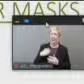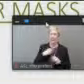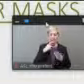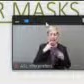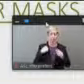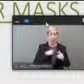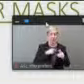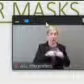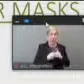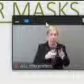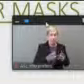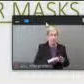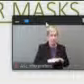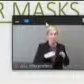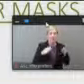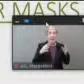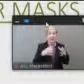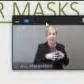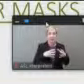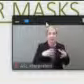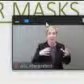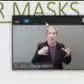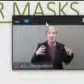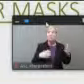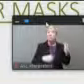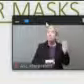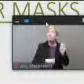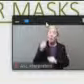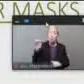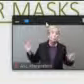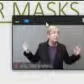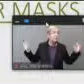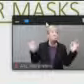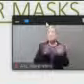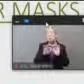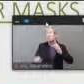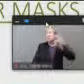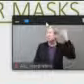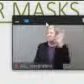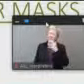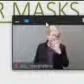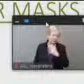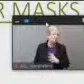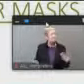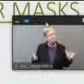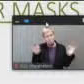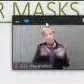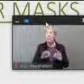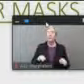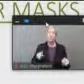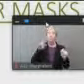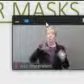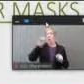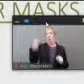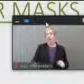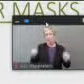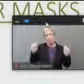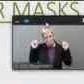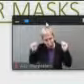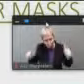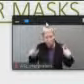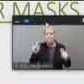reopen, nothing is more important than 100% of people wearing a